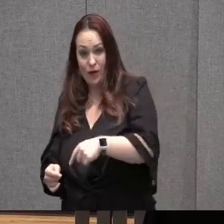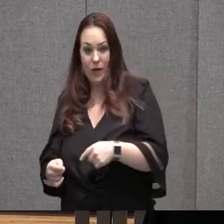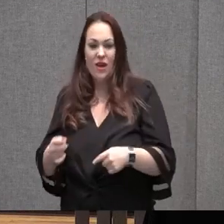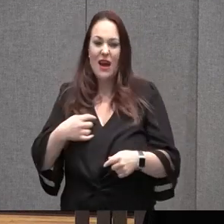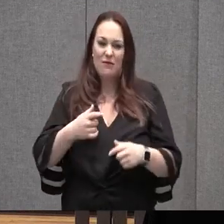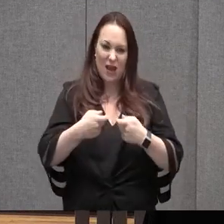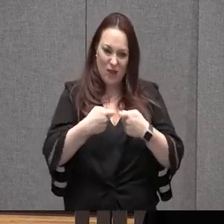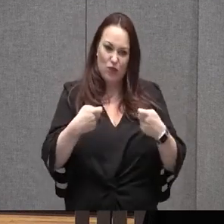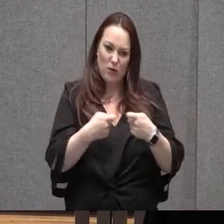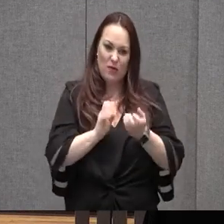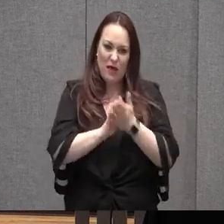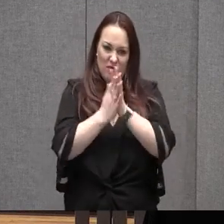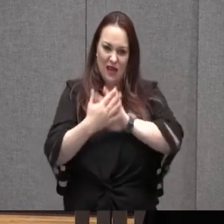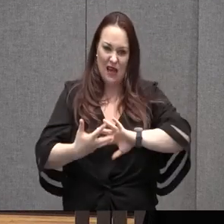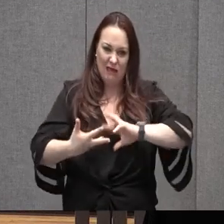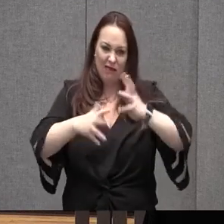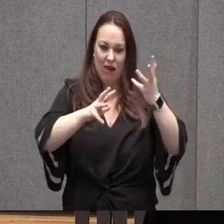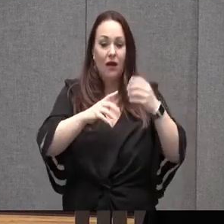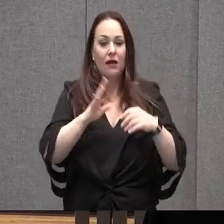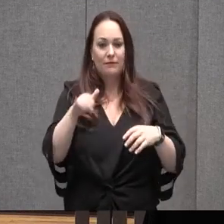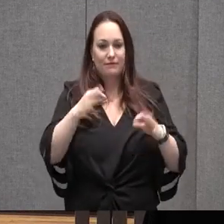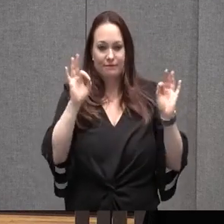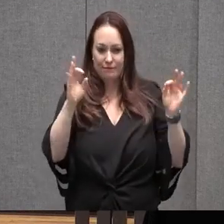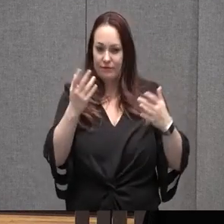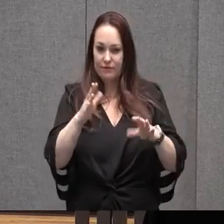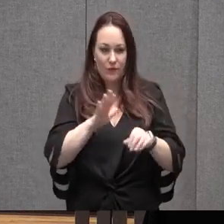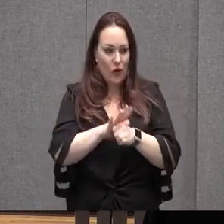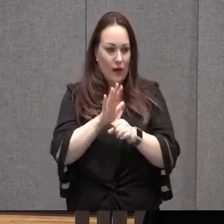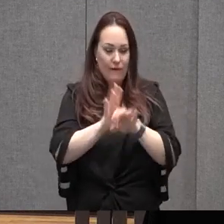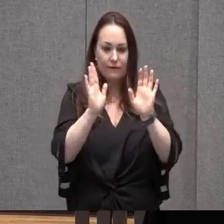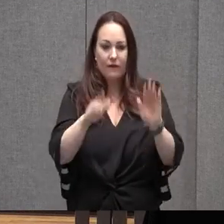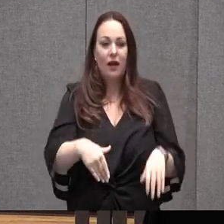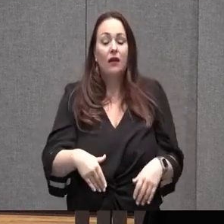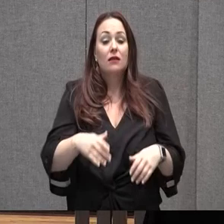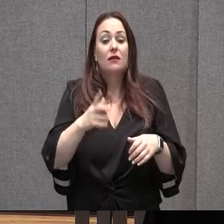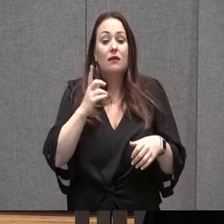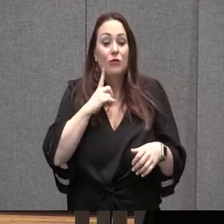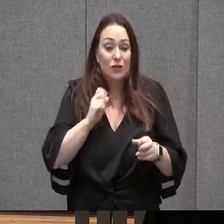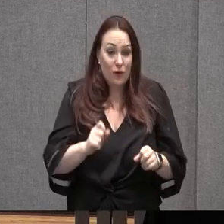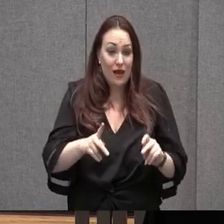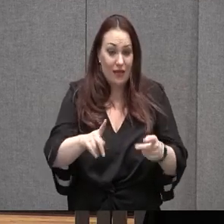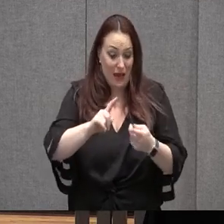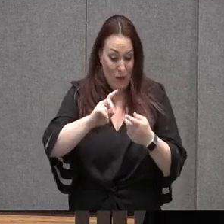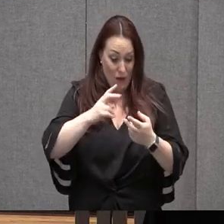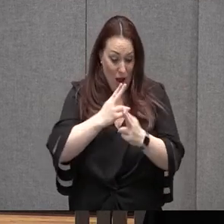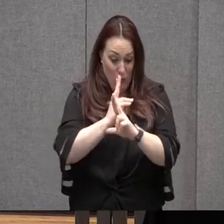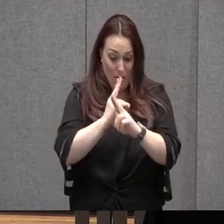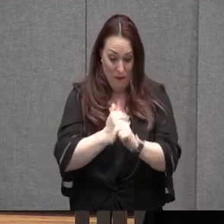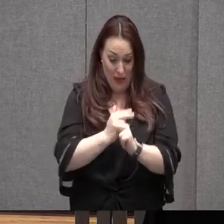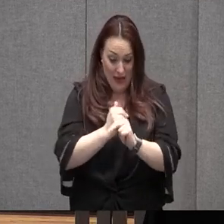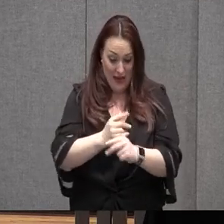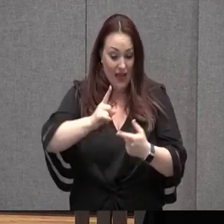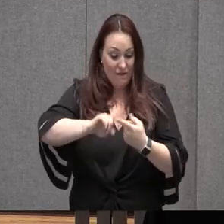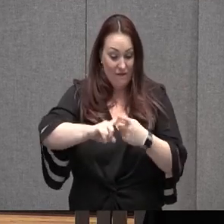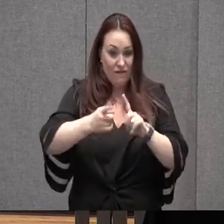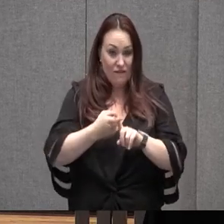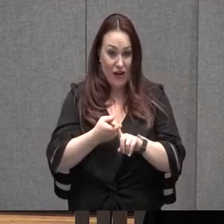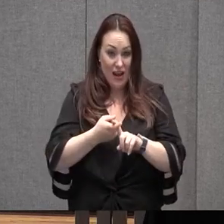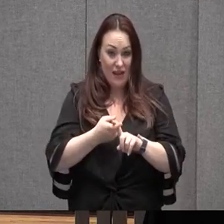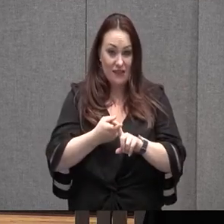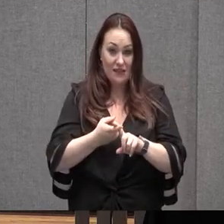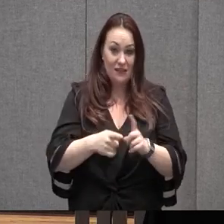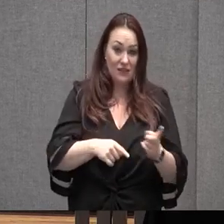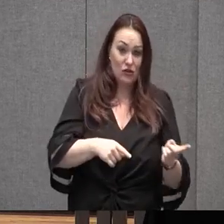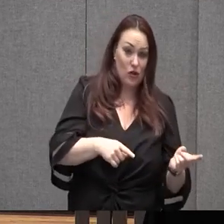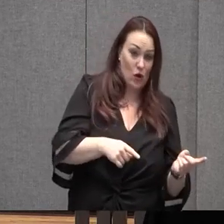knotted. I have some more. If you yeah, there we go. More. Which would allow our bunny friends to get even